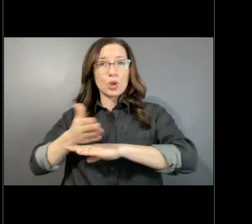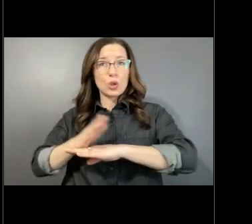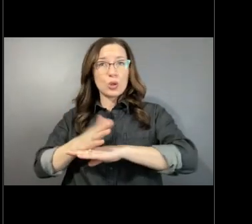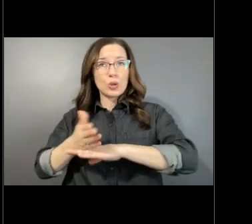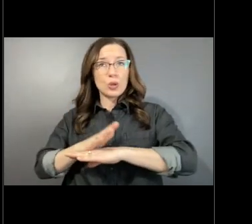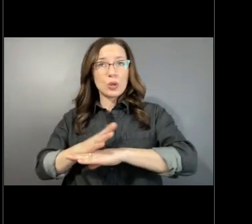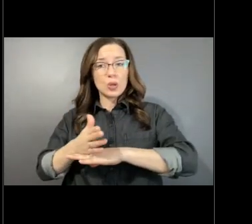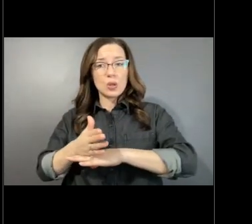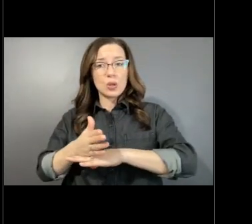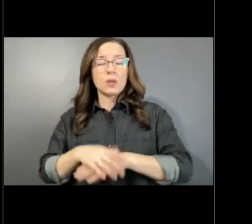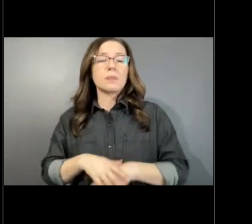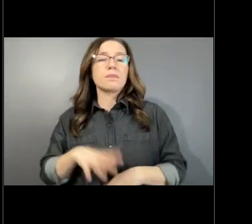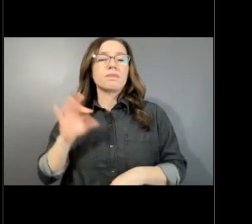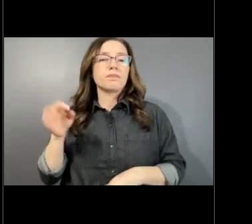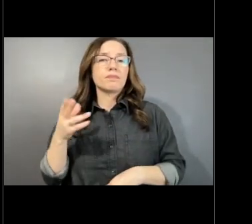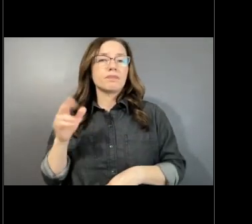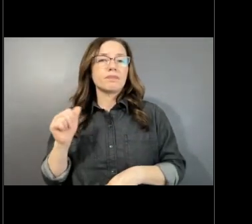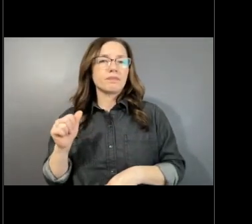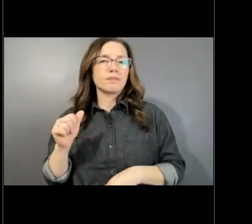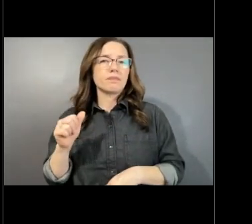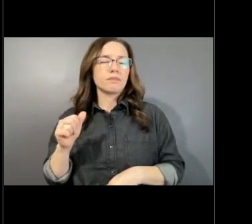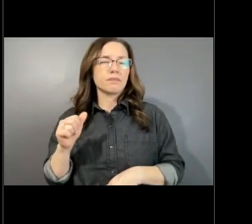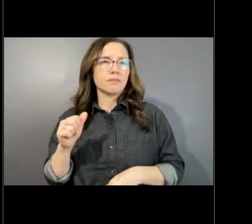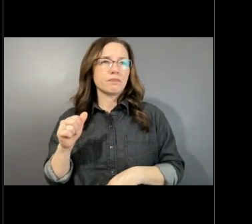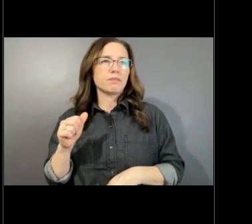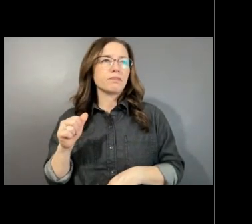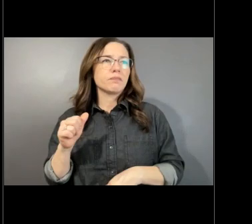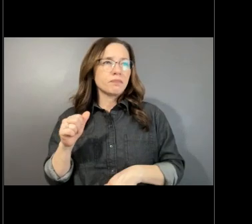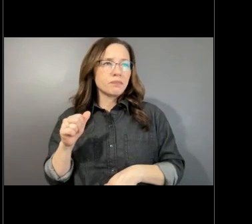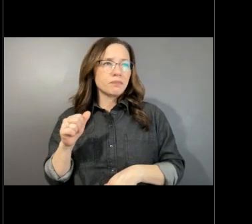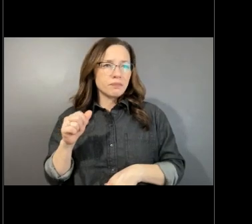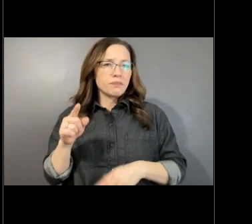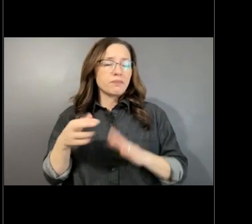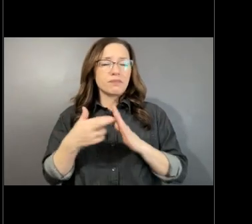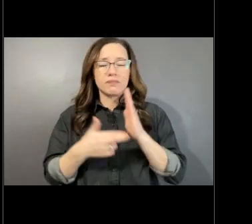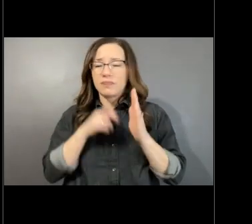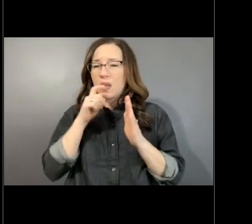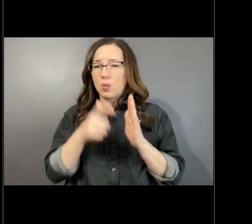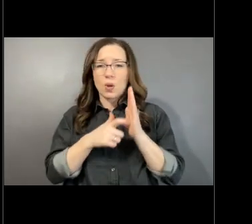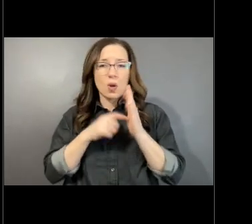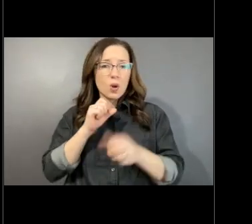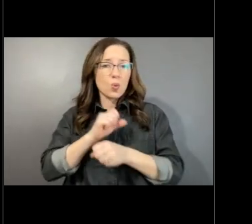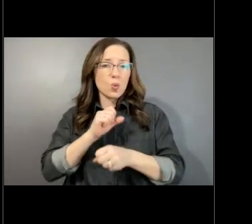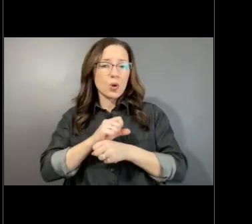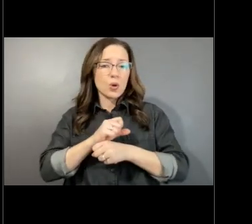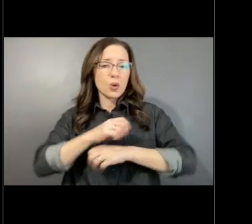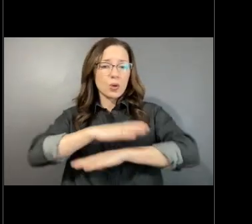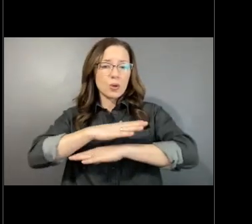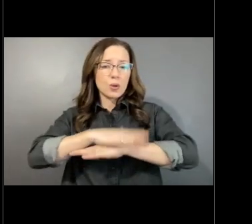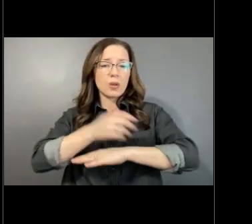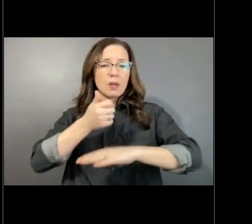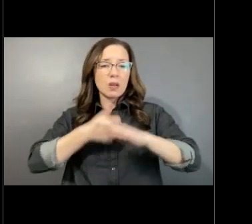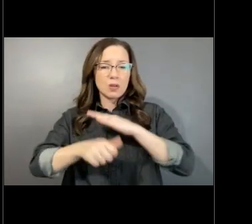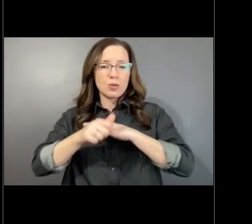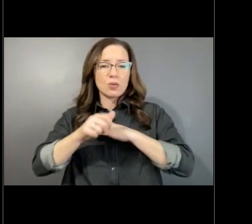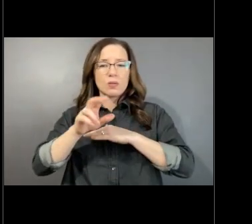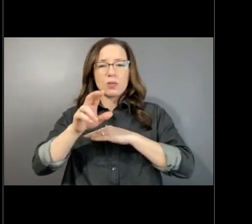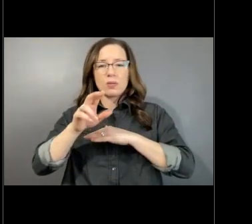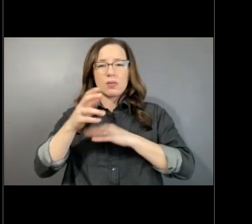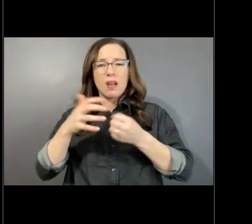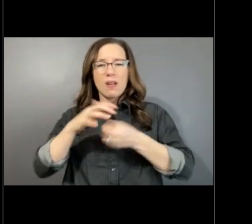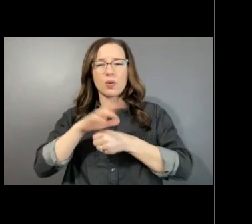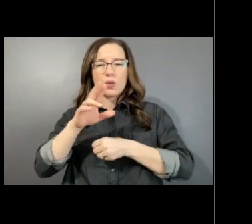The Fair Housing Accessibility Guidelines do not require a work surface in kitchens in covered dwelling units. The Fair Housing